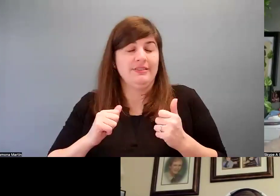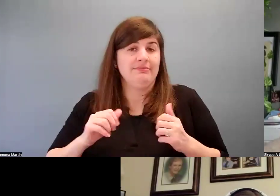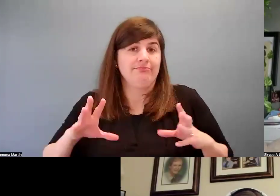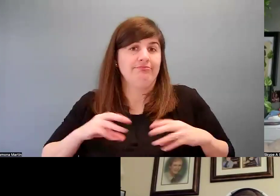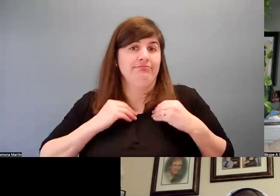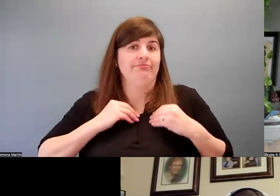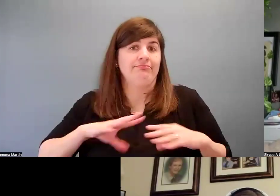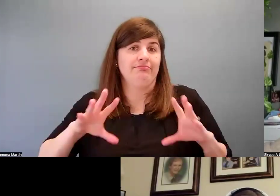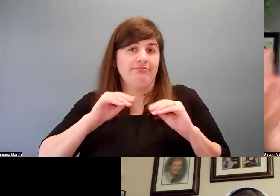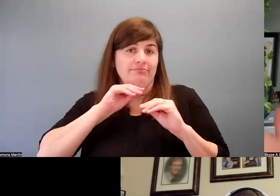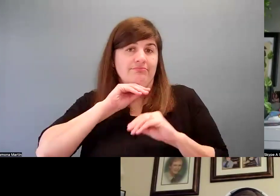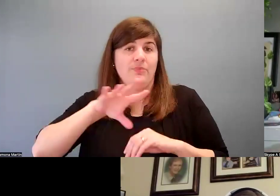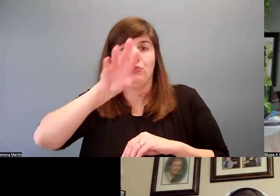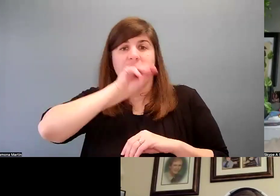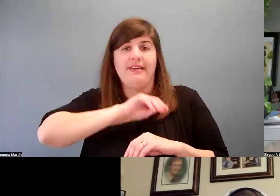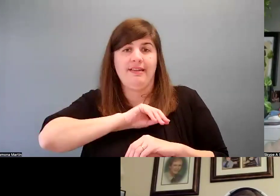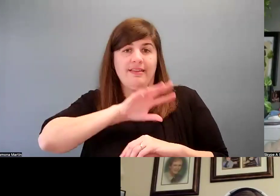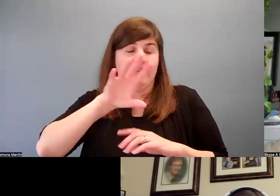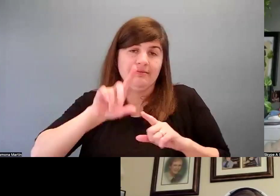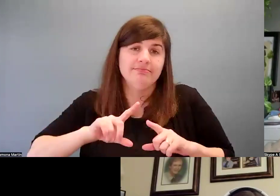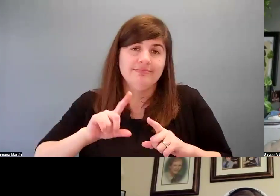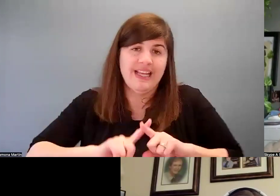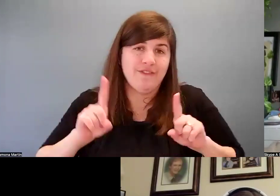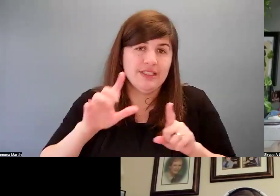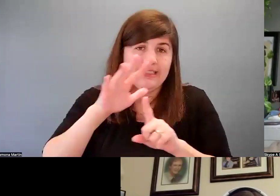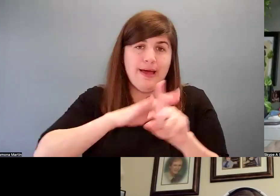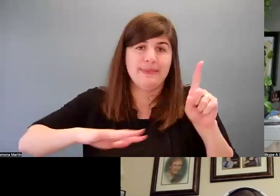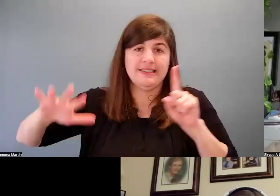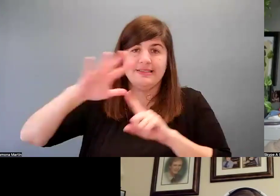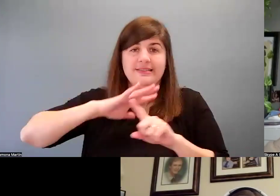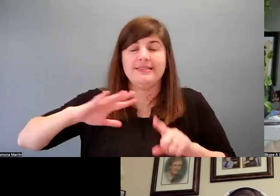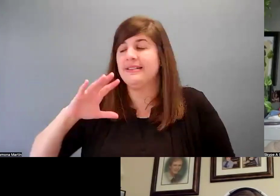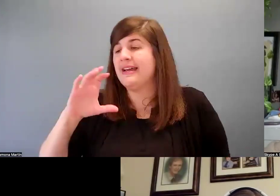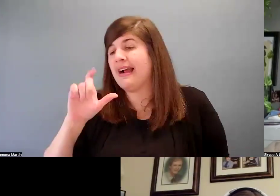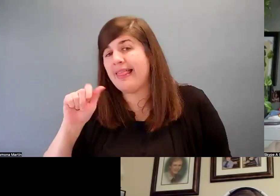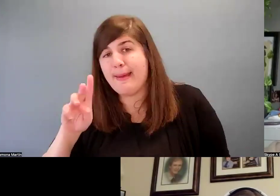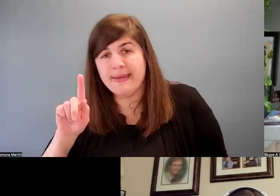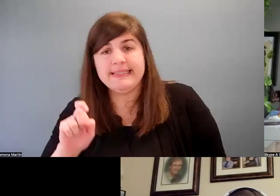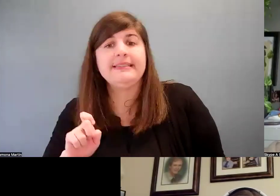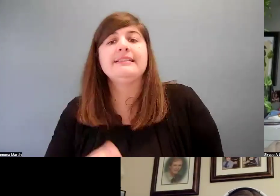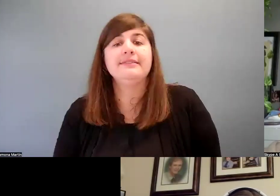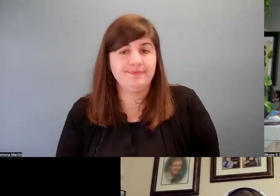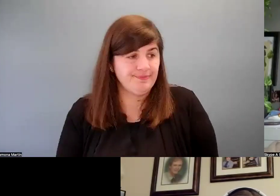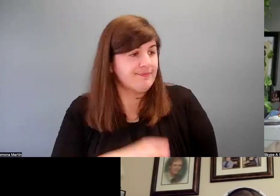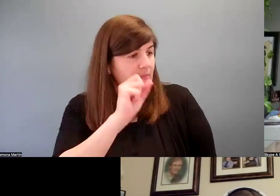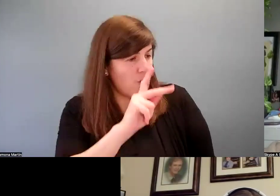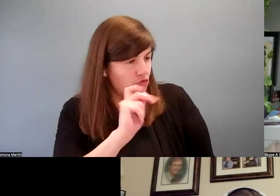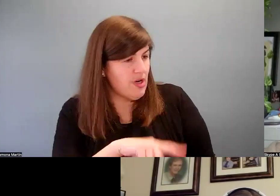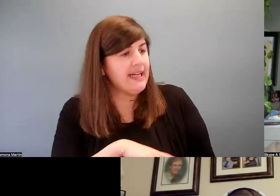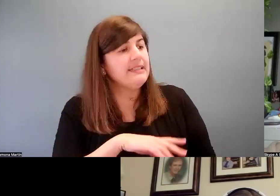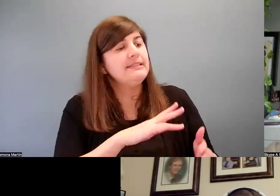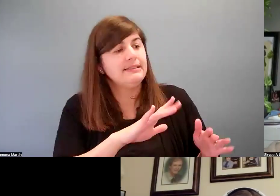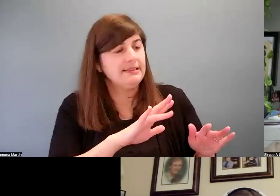Yep. Difference in the atmosphere, the climate. Climate changing means different stuff can thrive. All right.